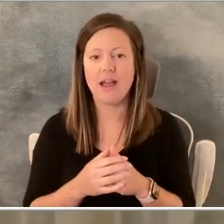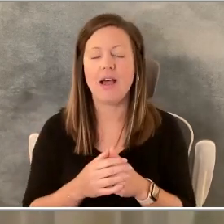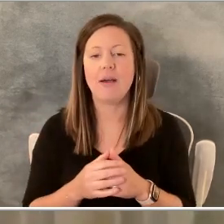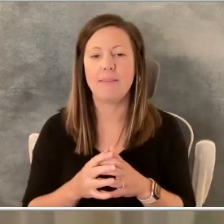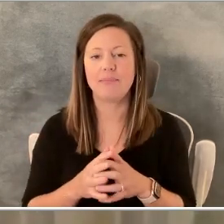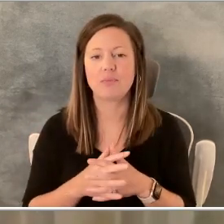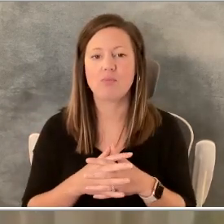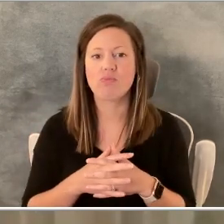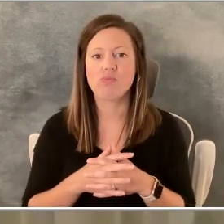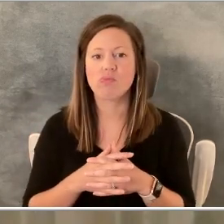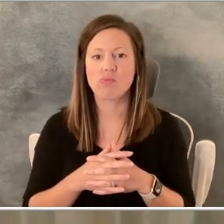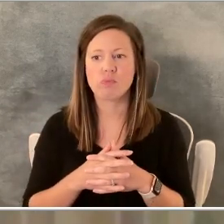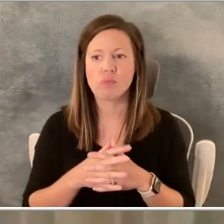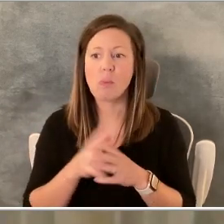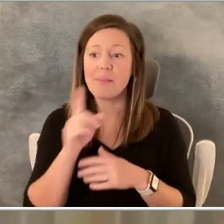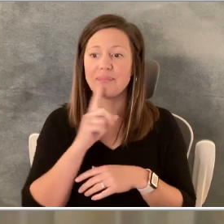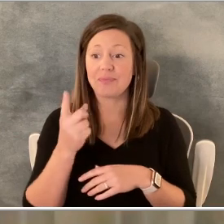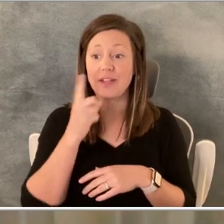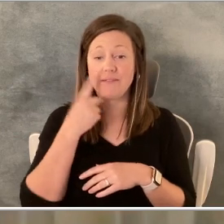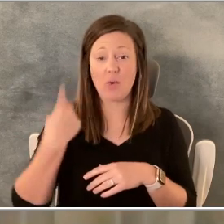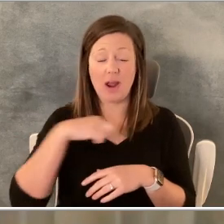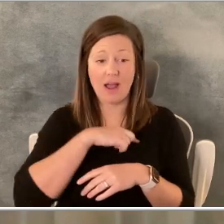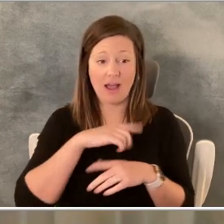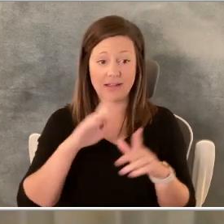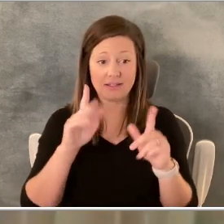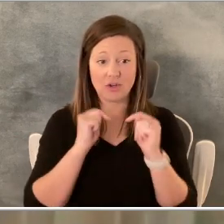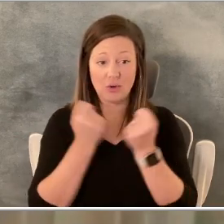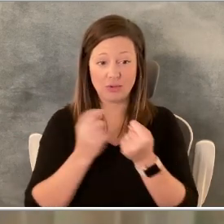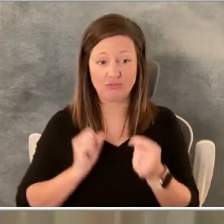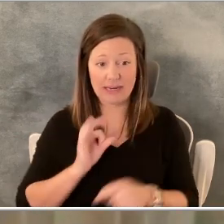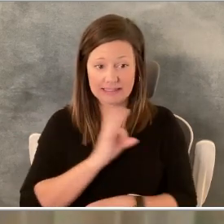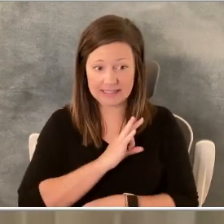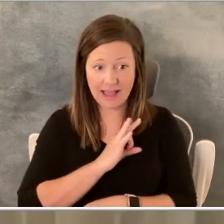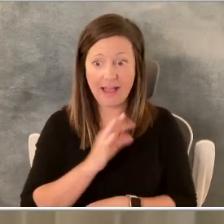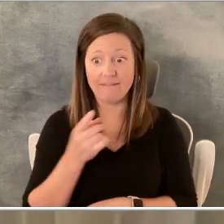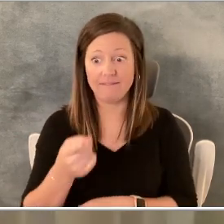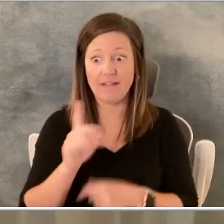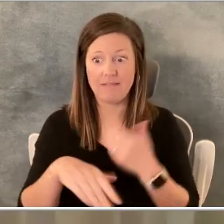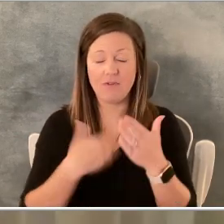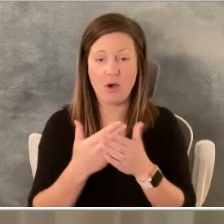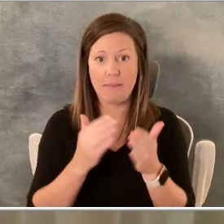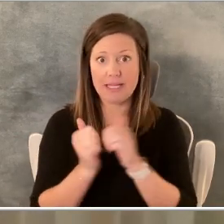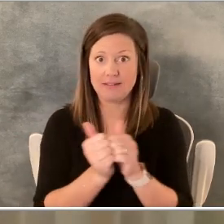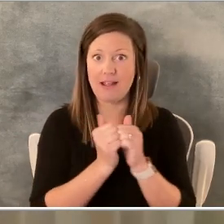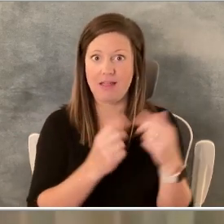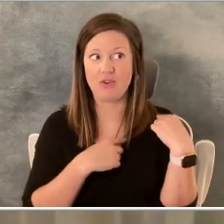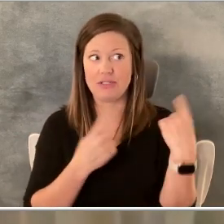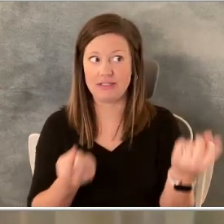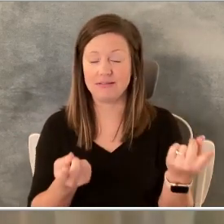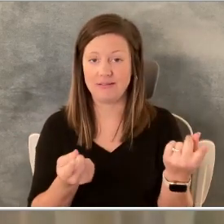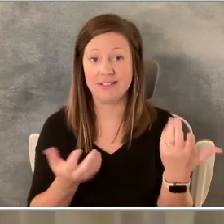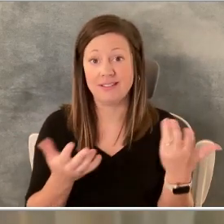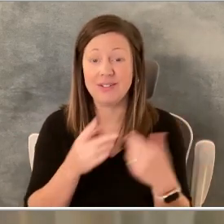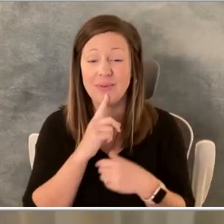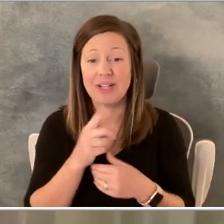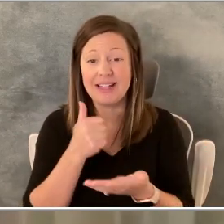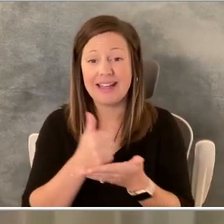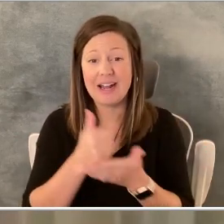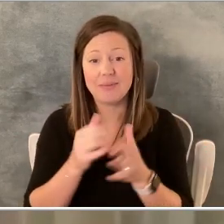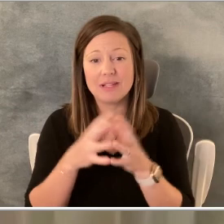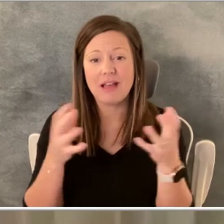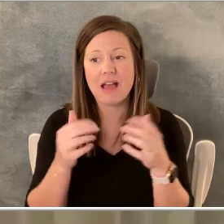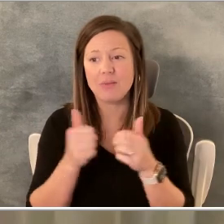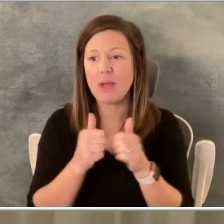our whole training staff have been together since then. So it does help in terms of continuity of